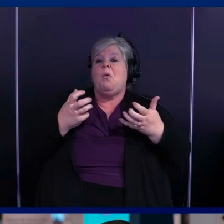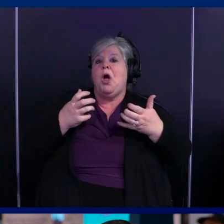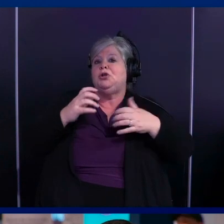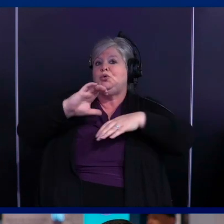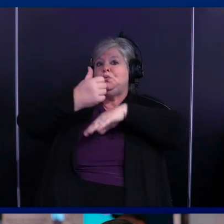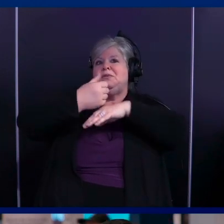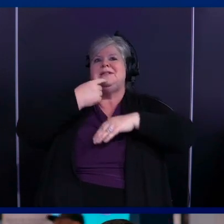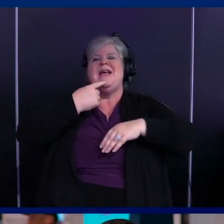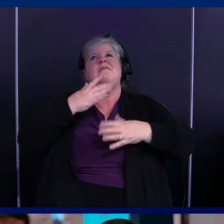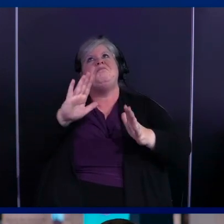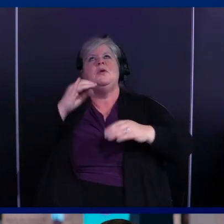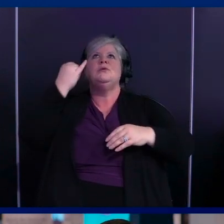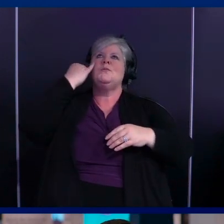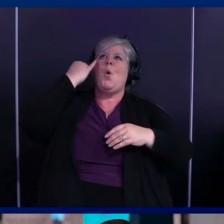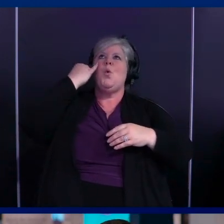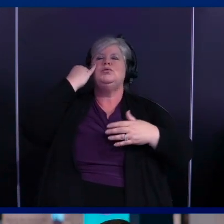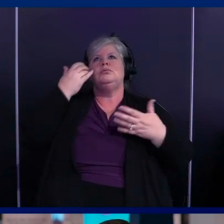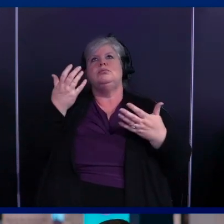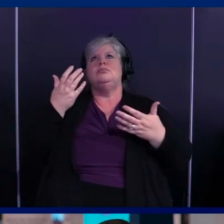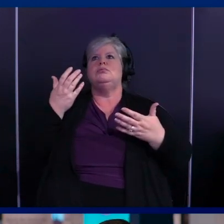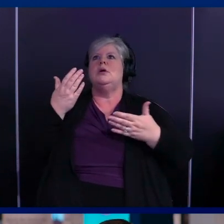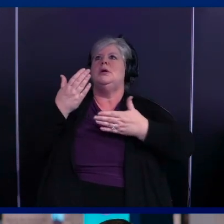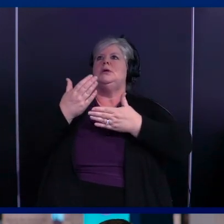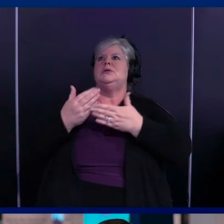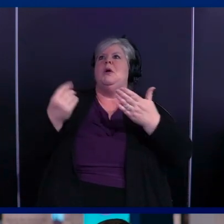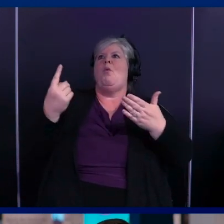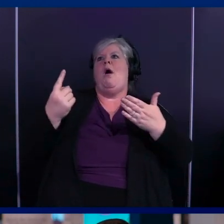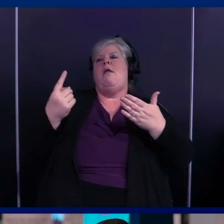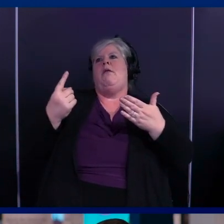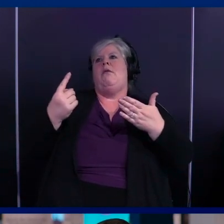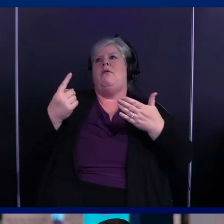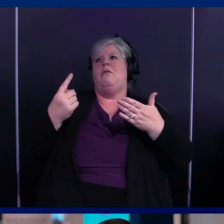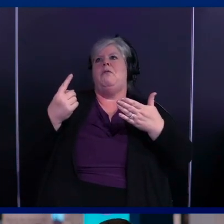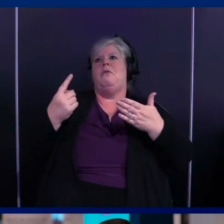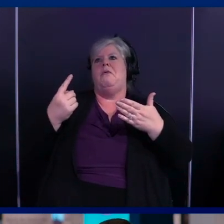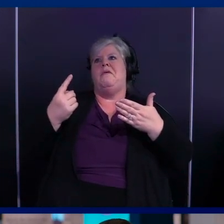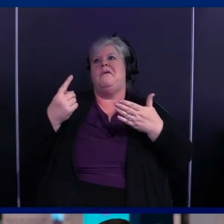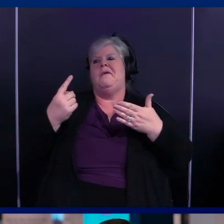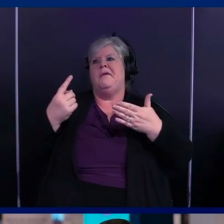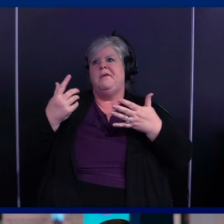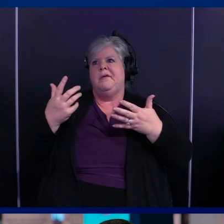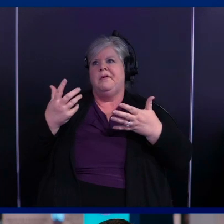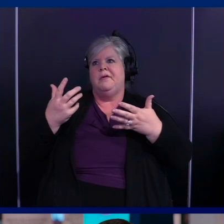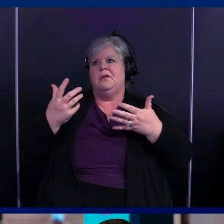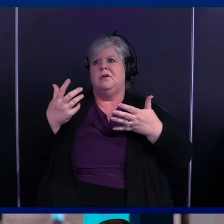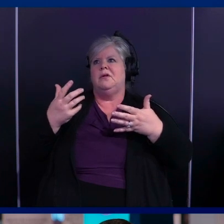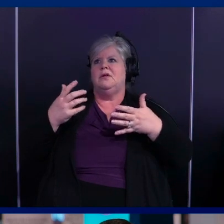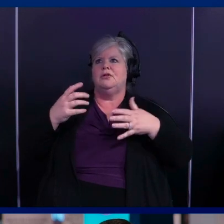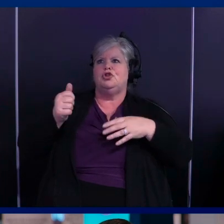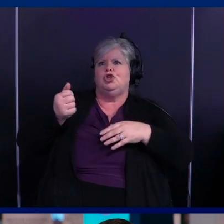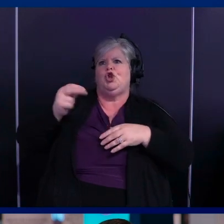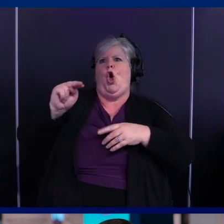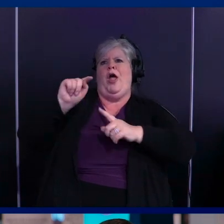somebody turns on, calls delete block